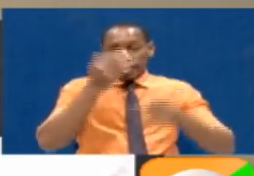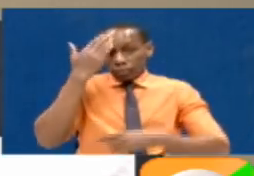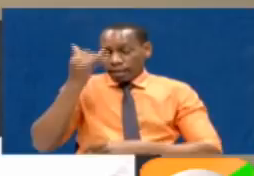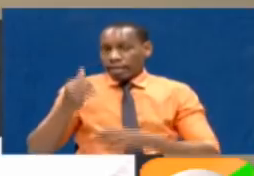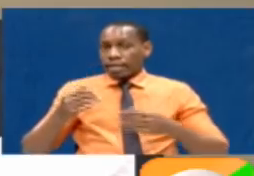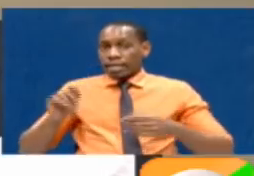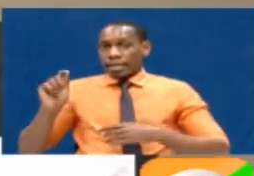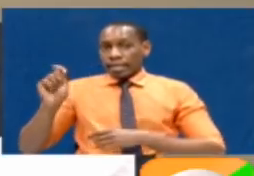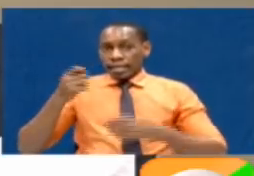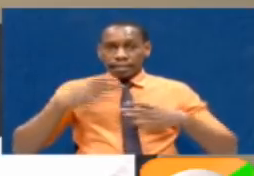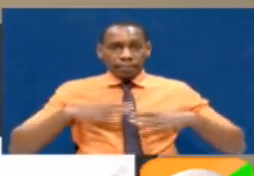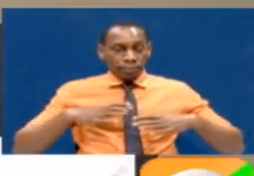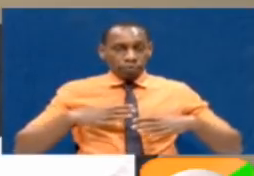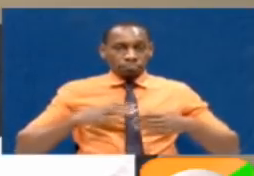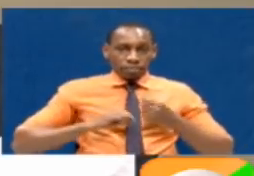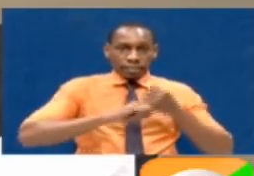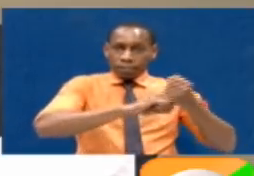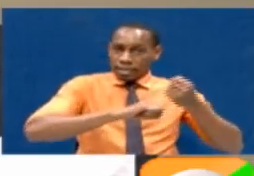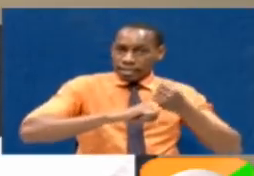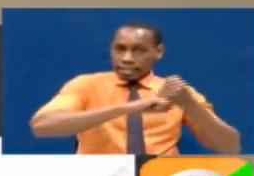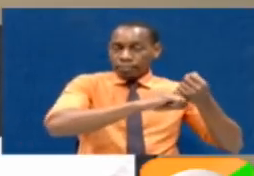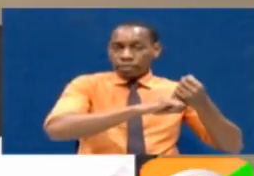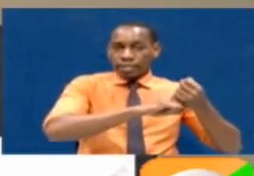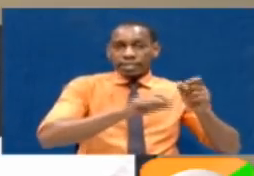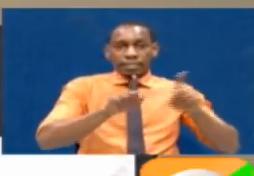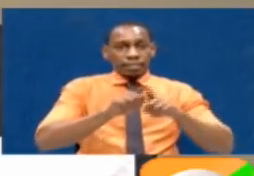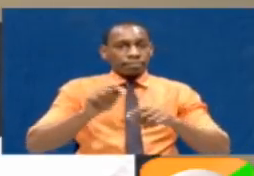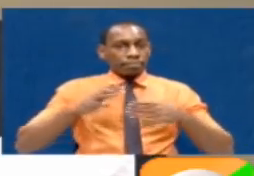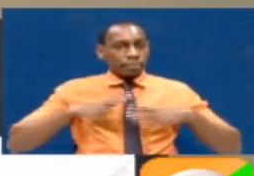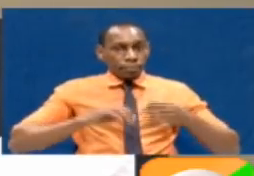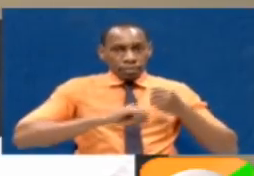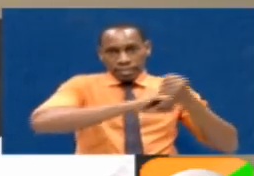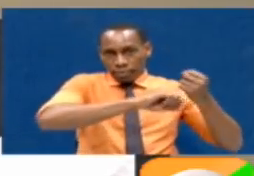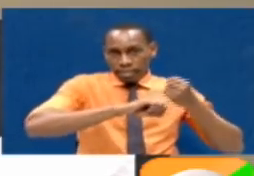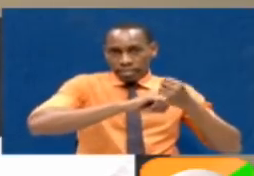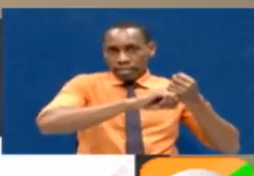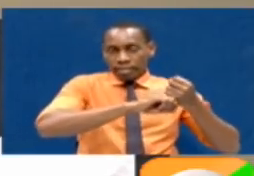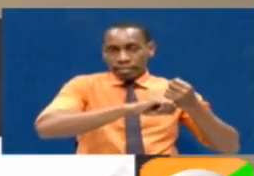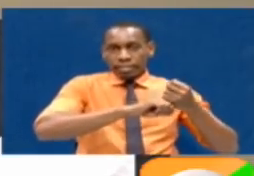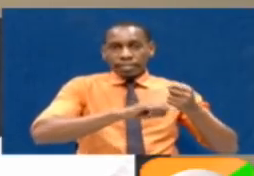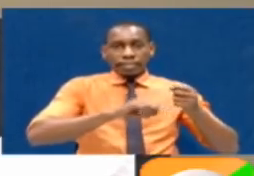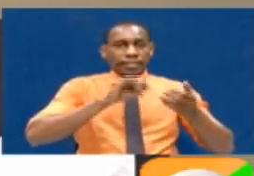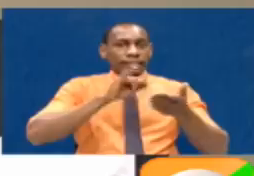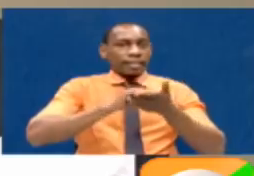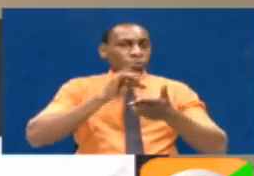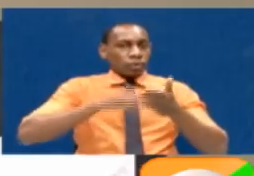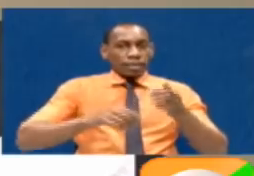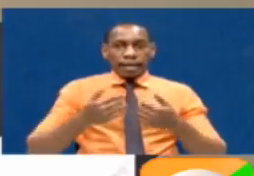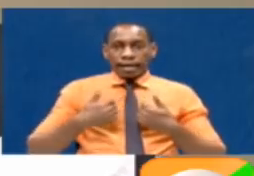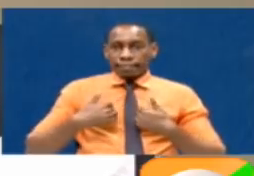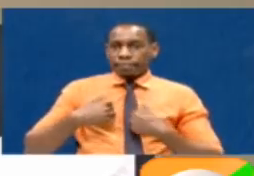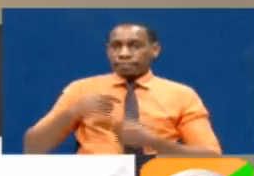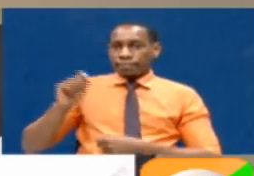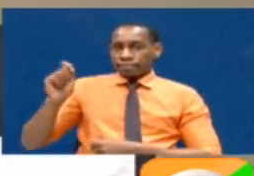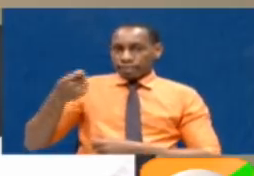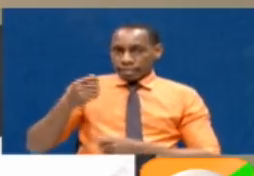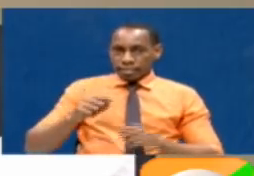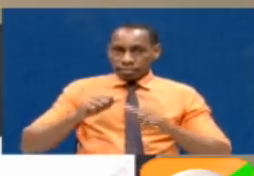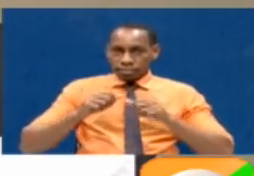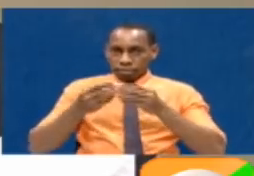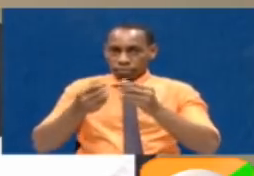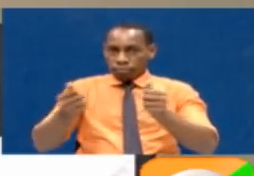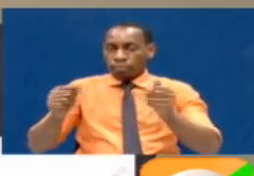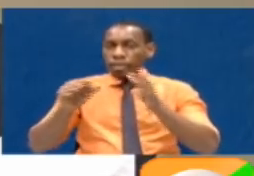because Kenya has supported us. The Kenyans have supported us. So it is ensuring that we get our Kenyans through this